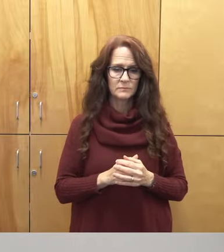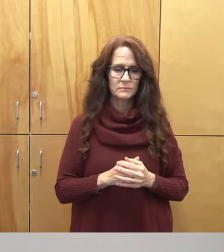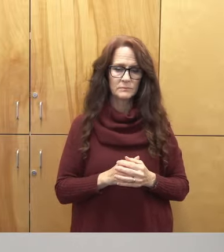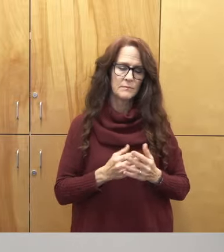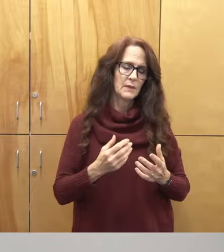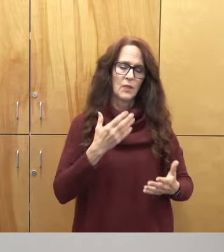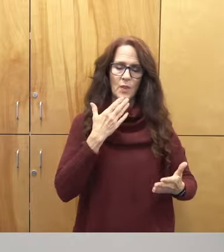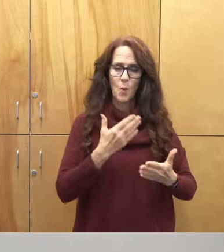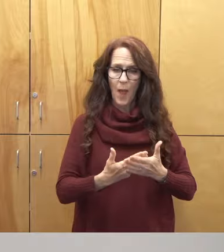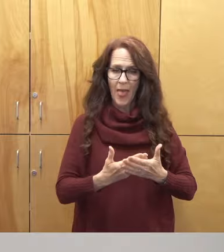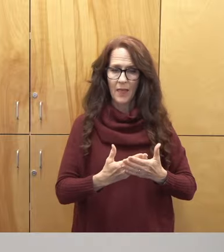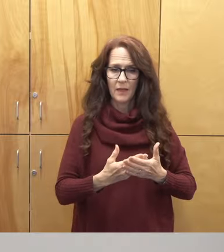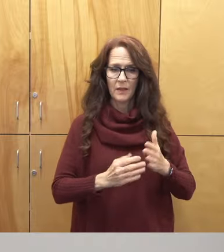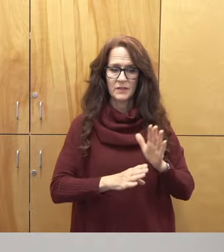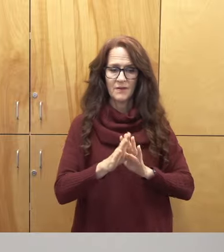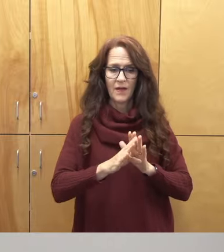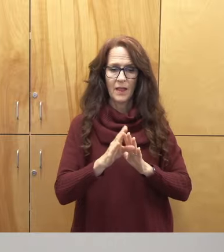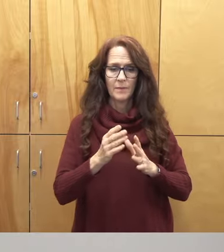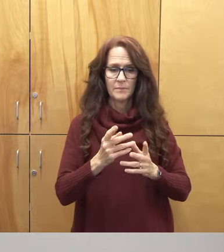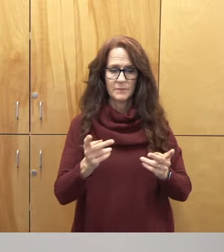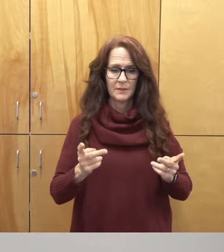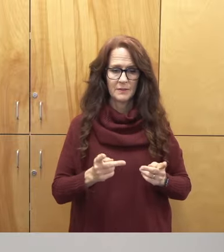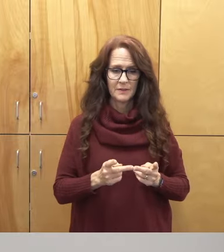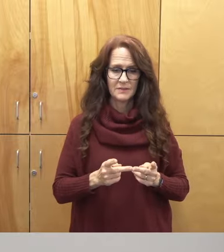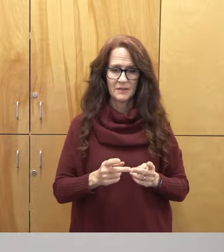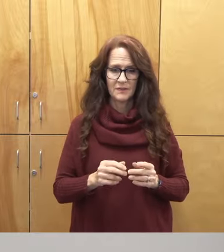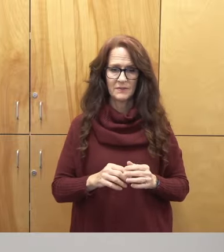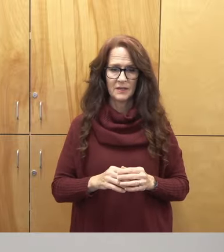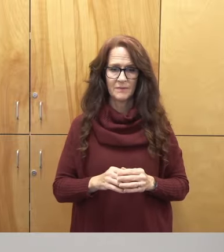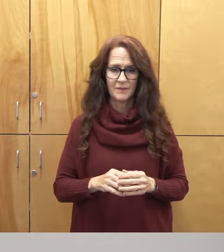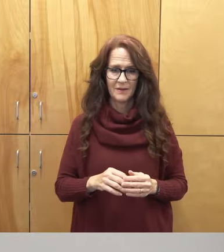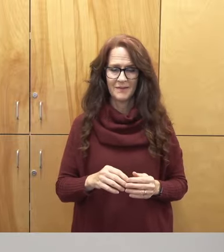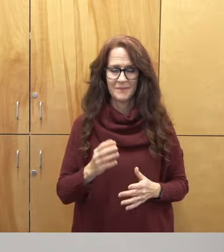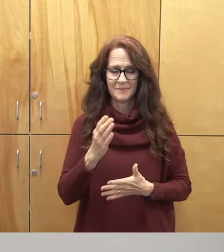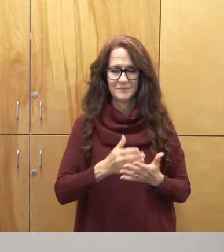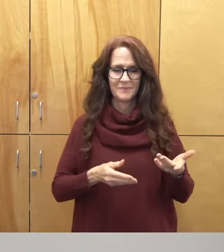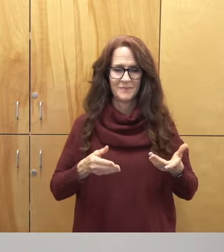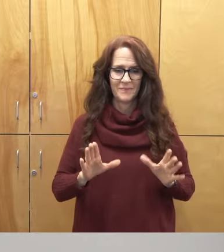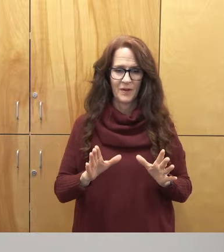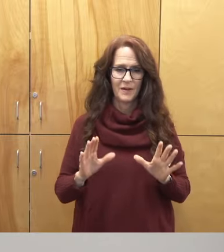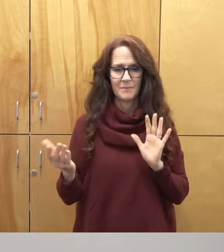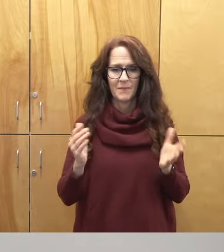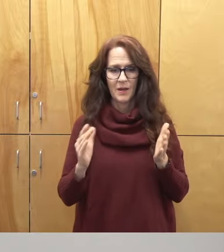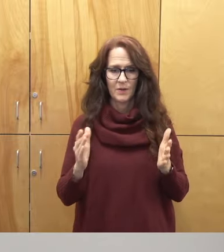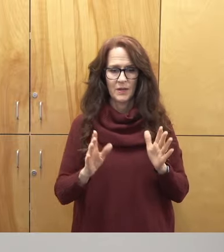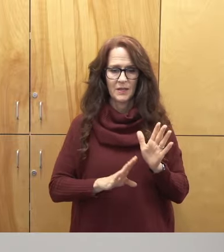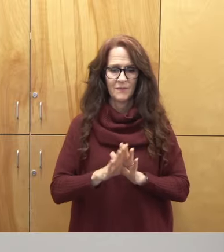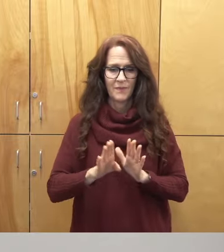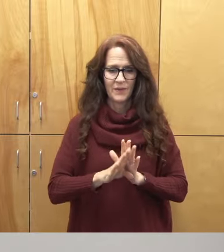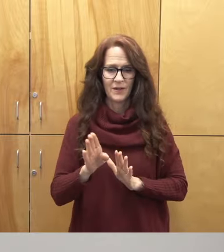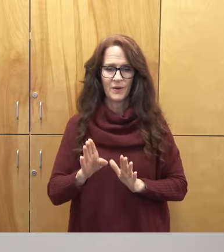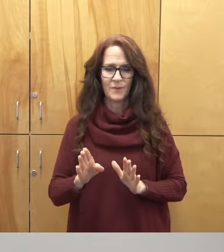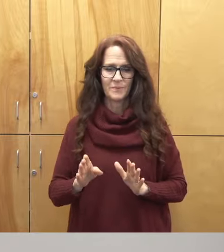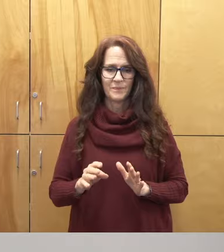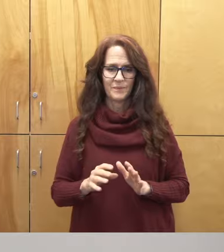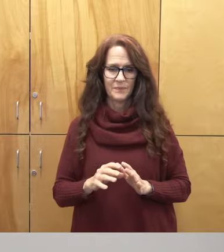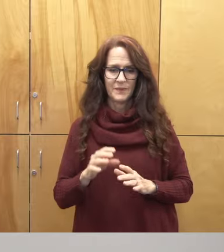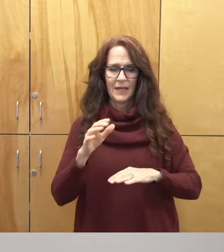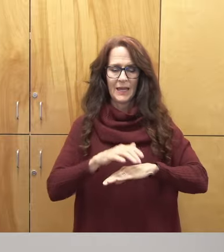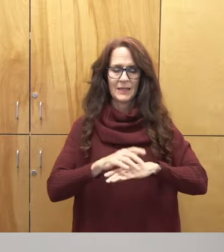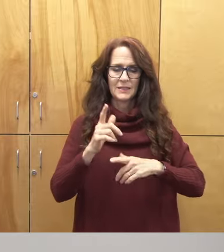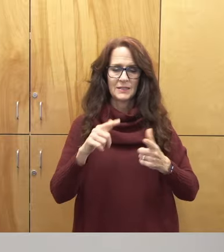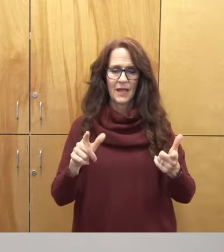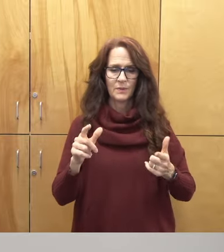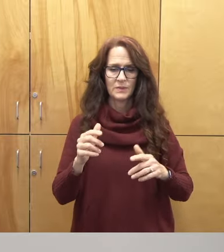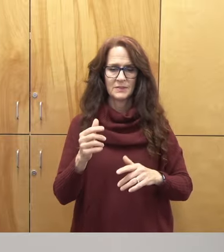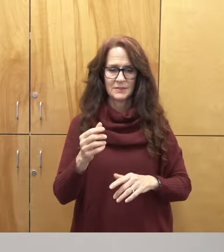well-developed stage. So if they're at the beginning or somewhat to moderately developed in their English language skills, they